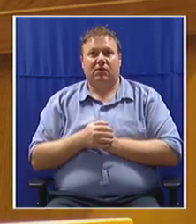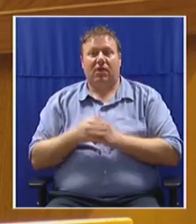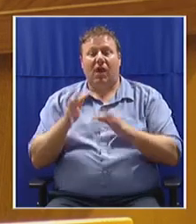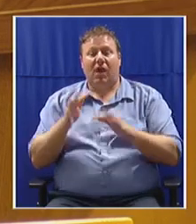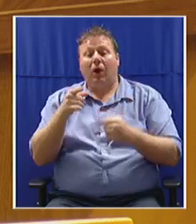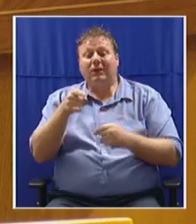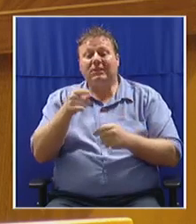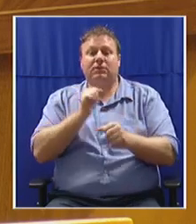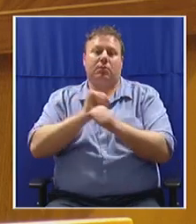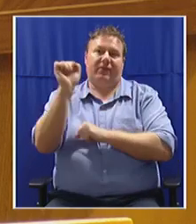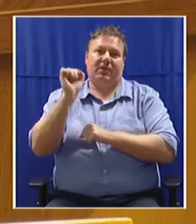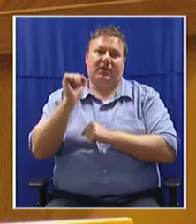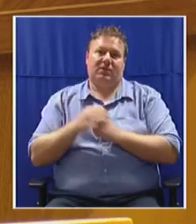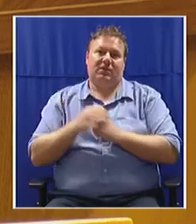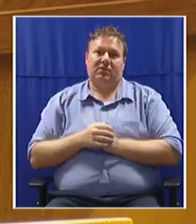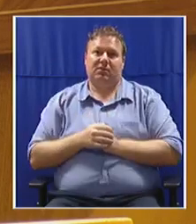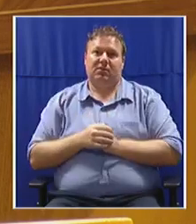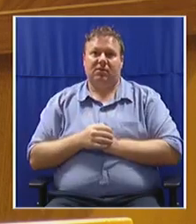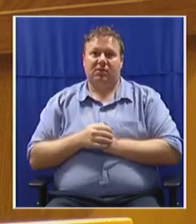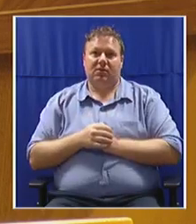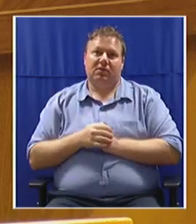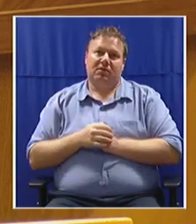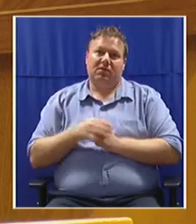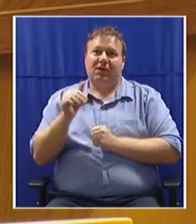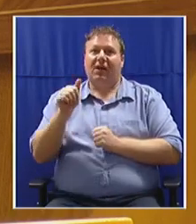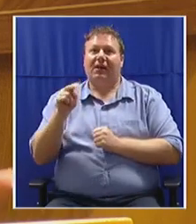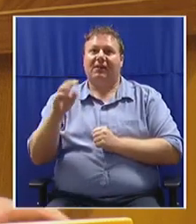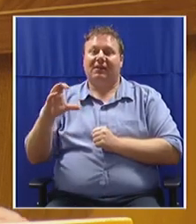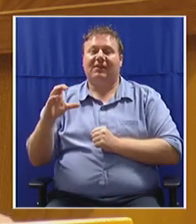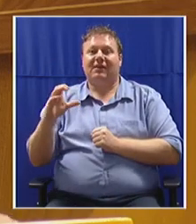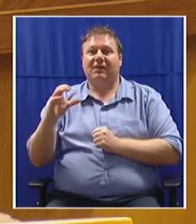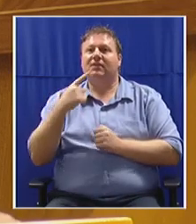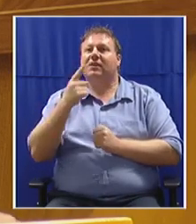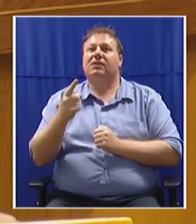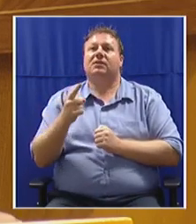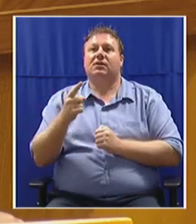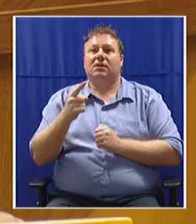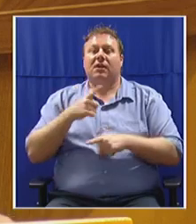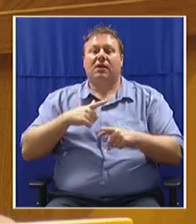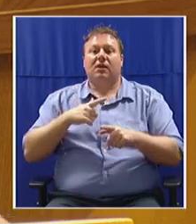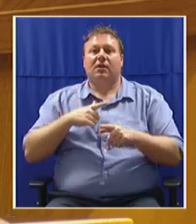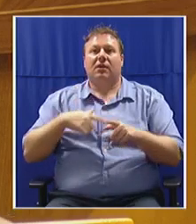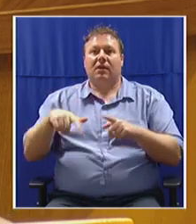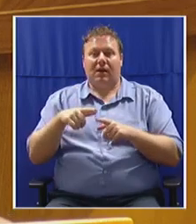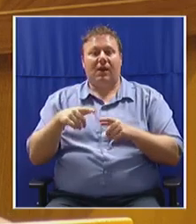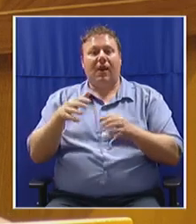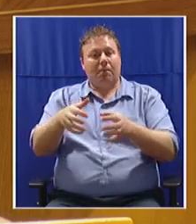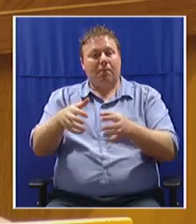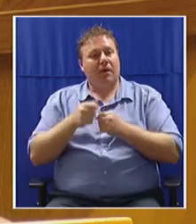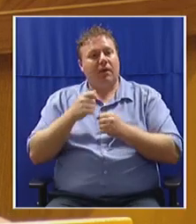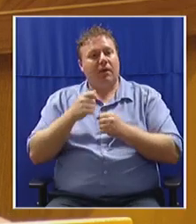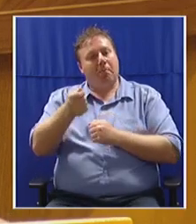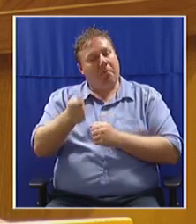be prevented, Deputy President? The ANC has repeatedly claimed that expropriation with compensation will return the land